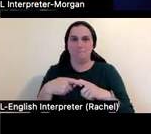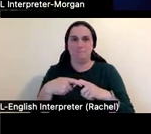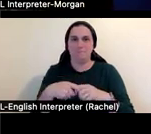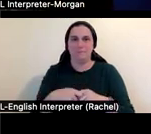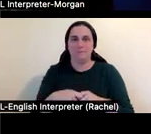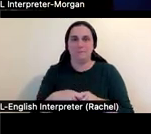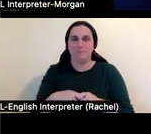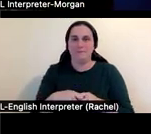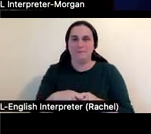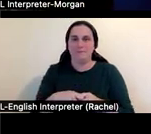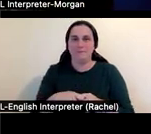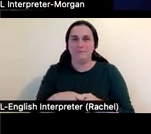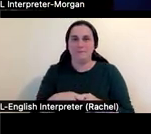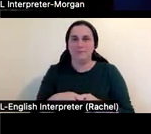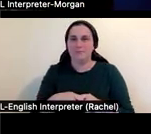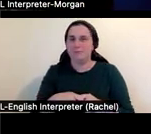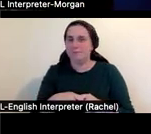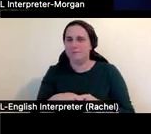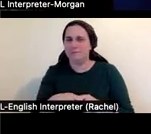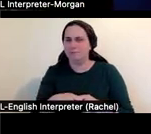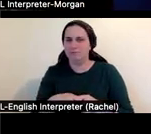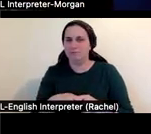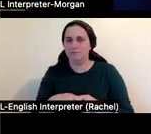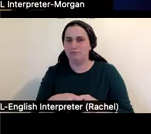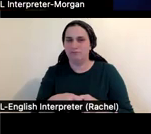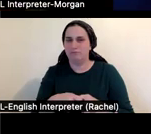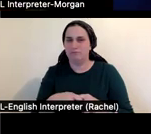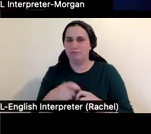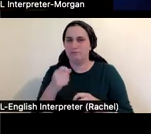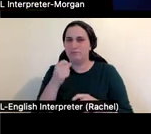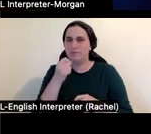We can do without her. I'll try to get it running.